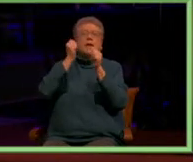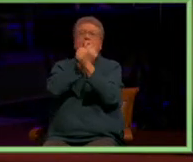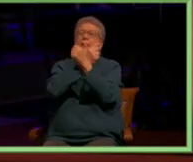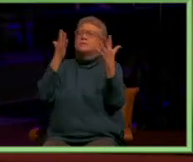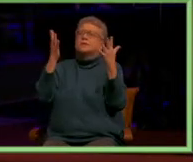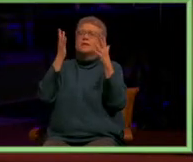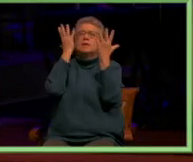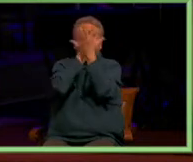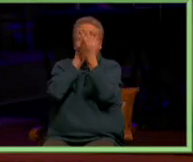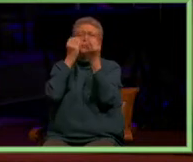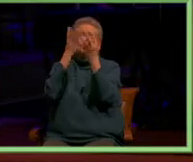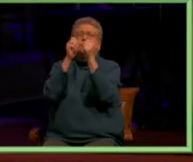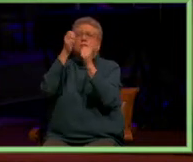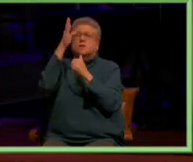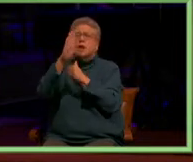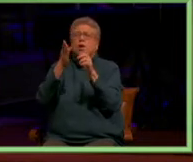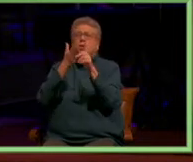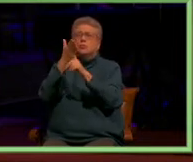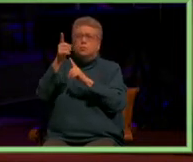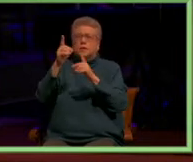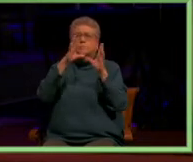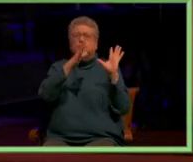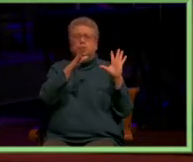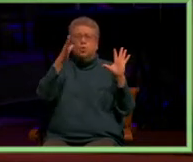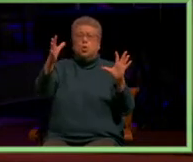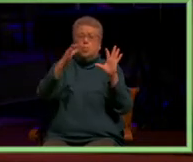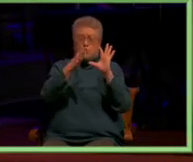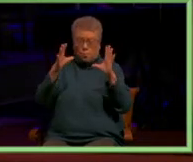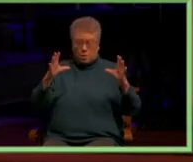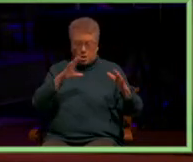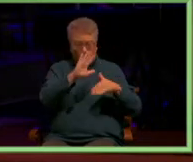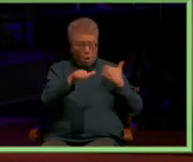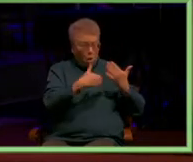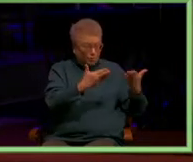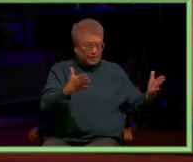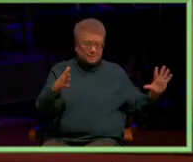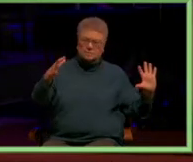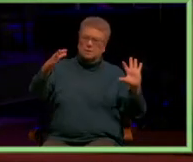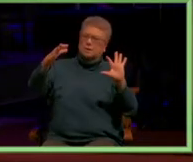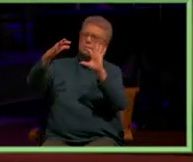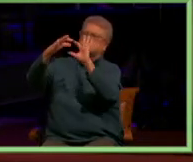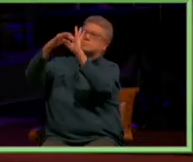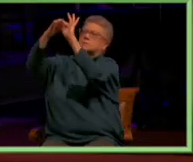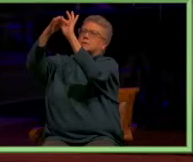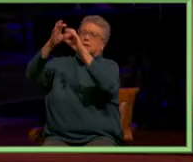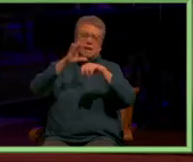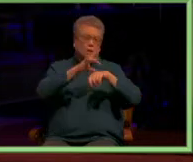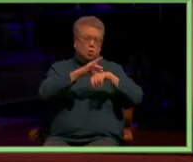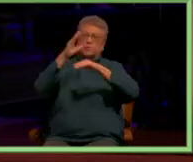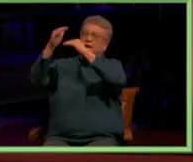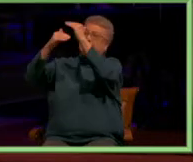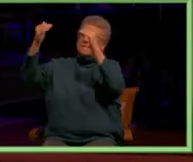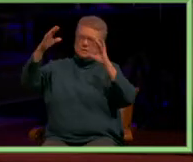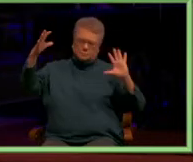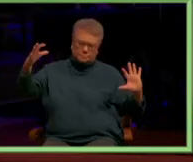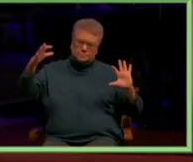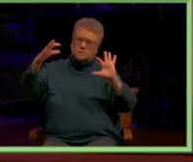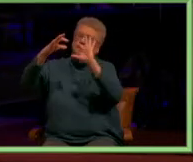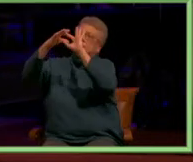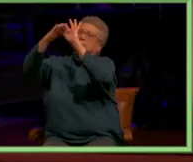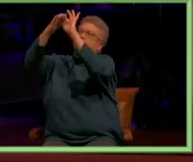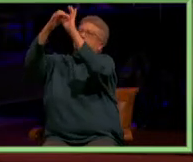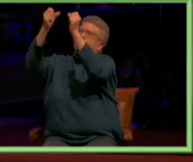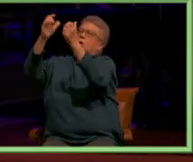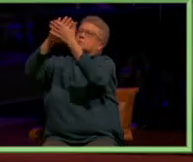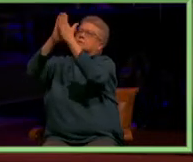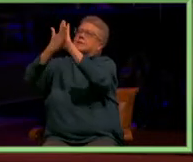was pleased to dwell, and through him to reconcile to himself all things, whether on earth or in heaven, making peace by the blood of the